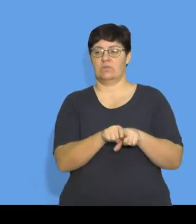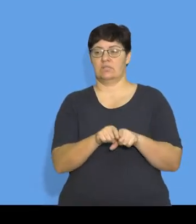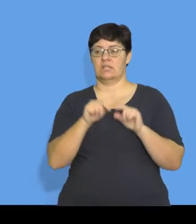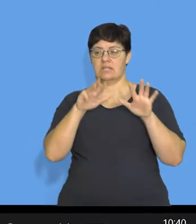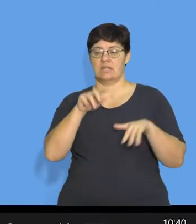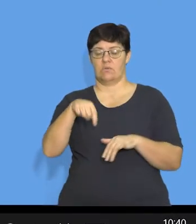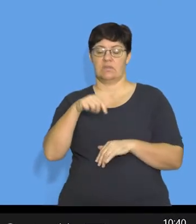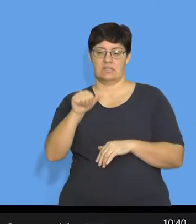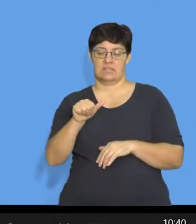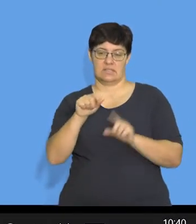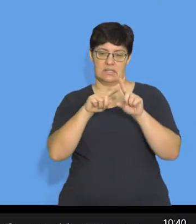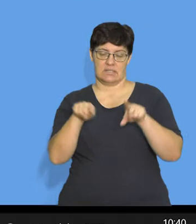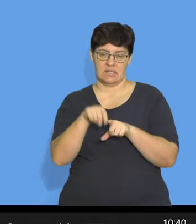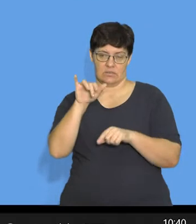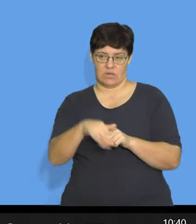Okay,